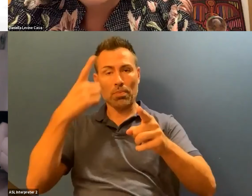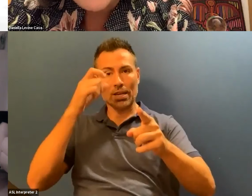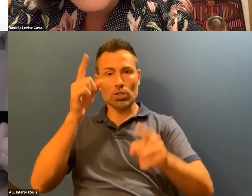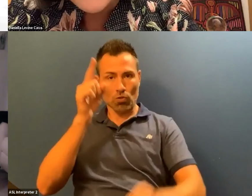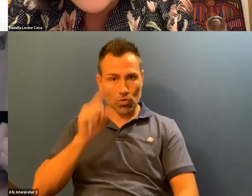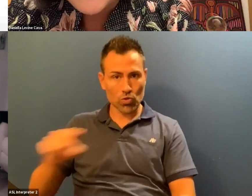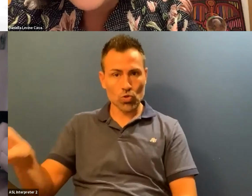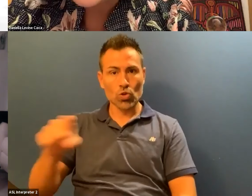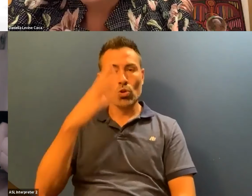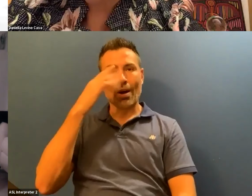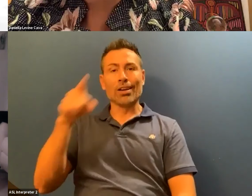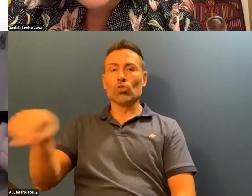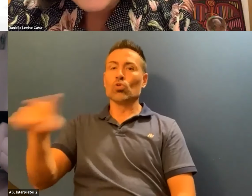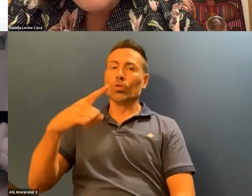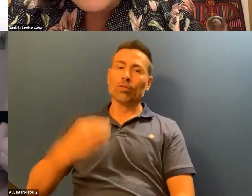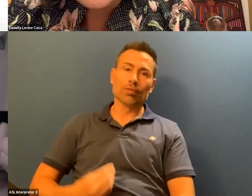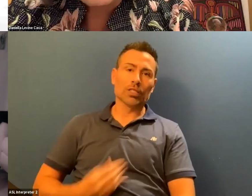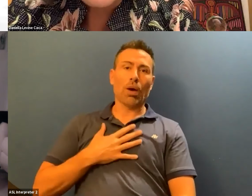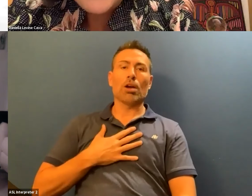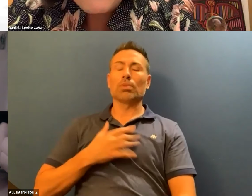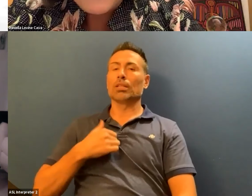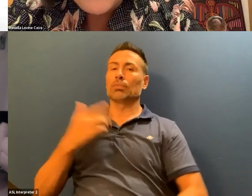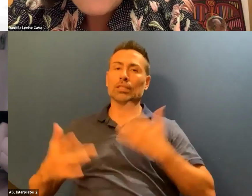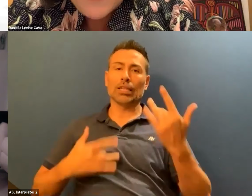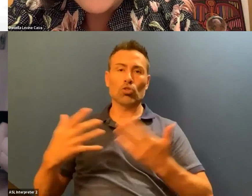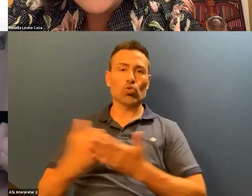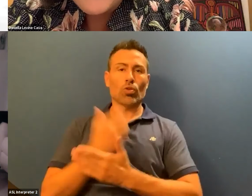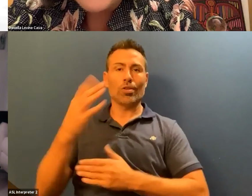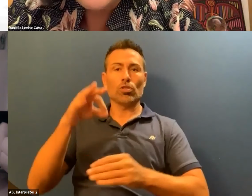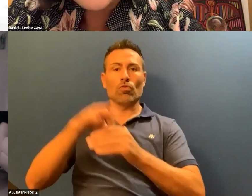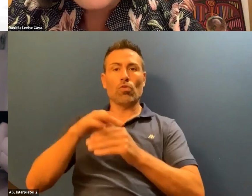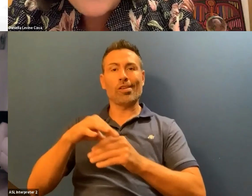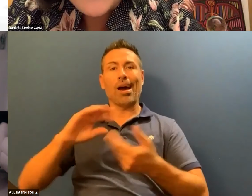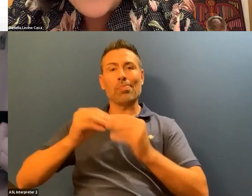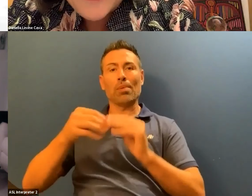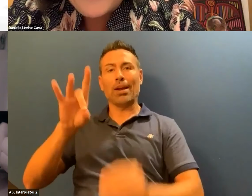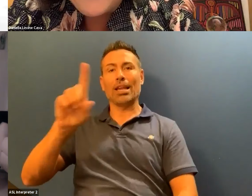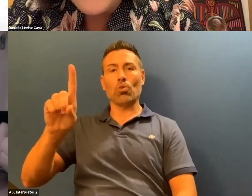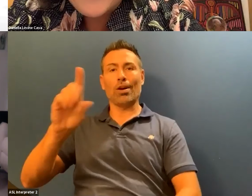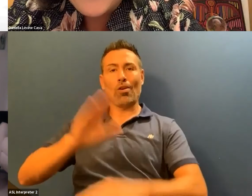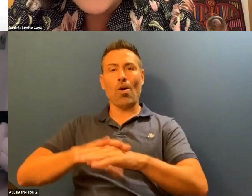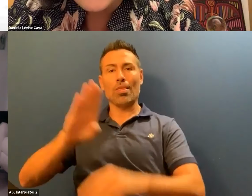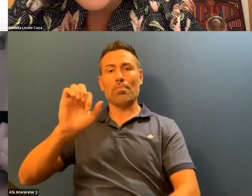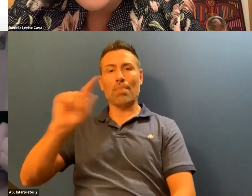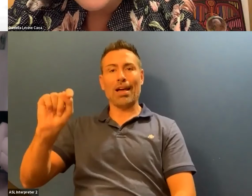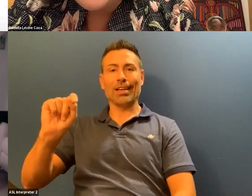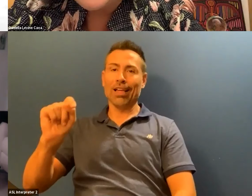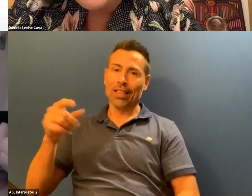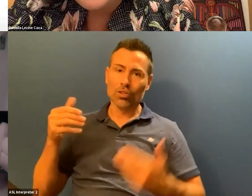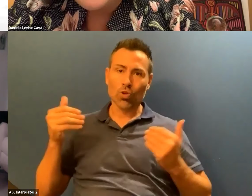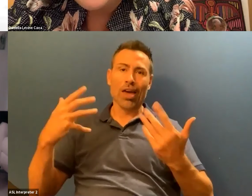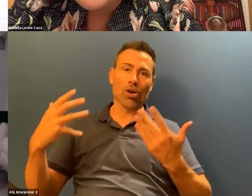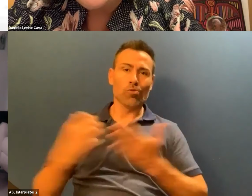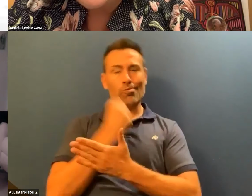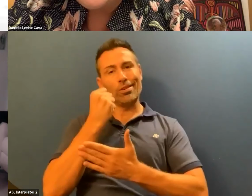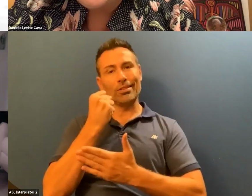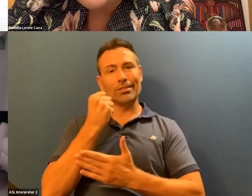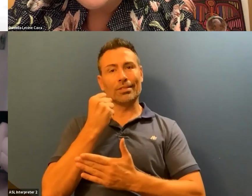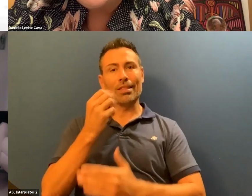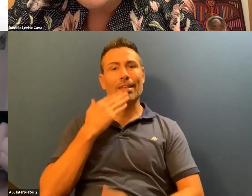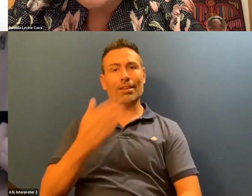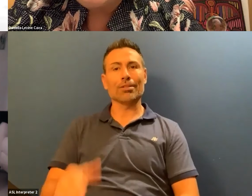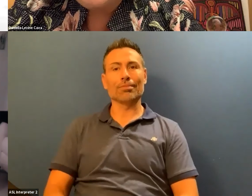I'm incredibly excited to earn your vote, number 81 on the ballot. Let's win this thing. Thank you. All right. And that's exactly